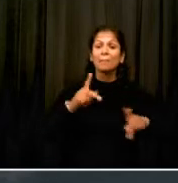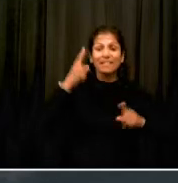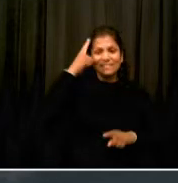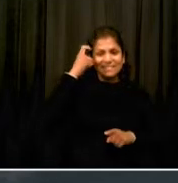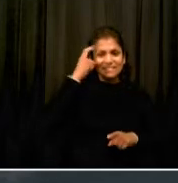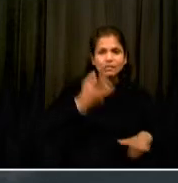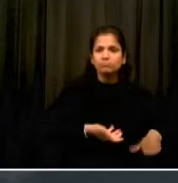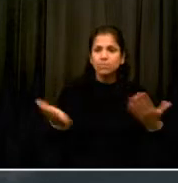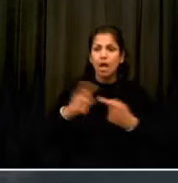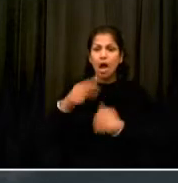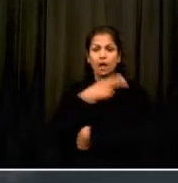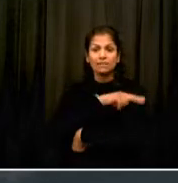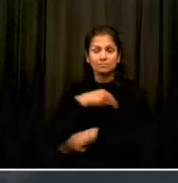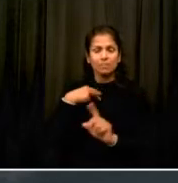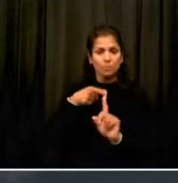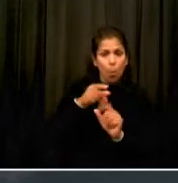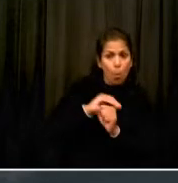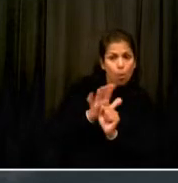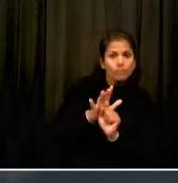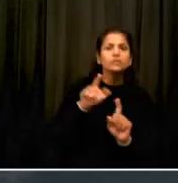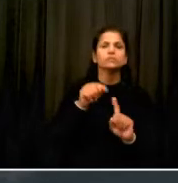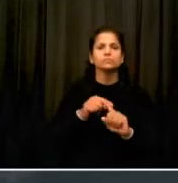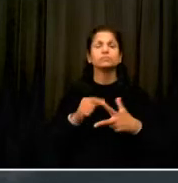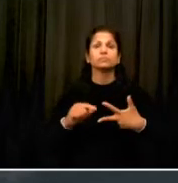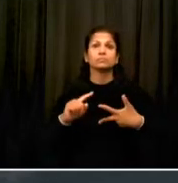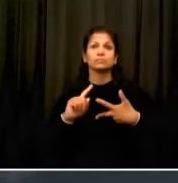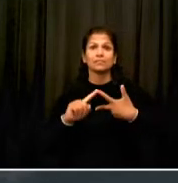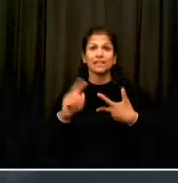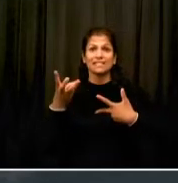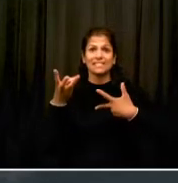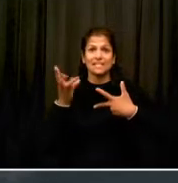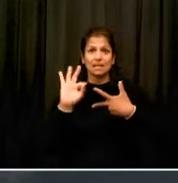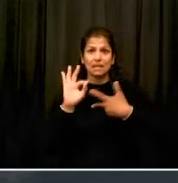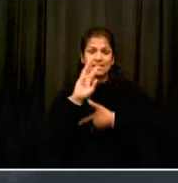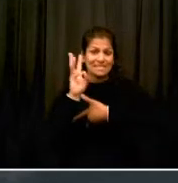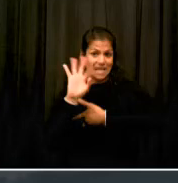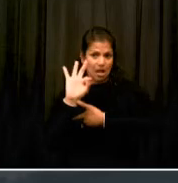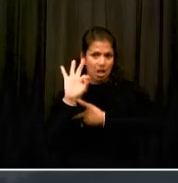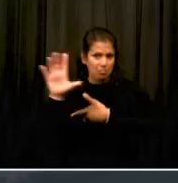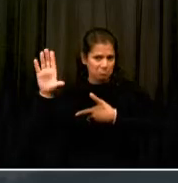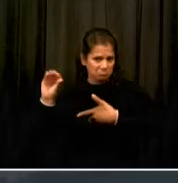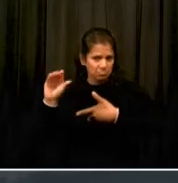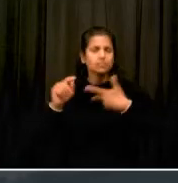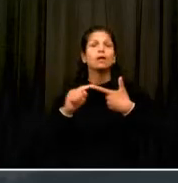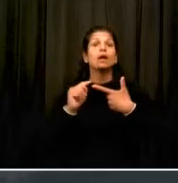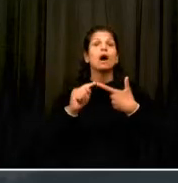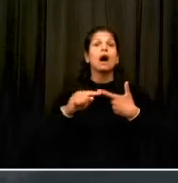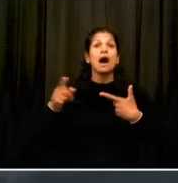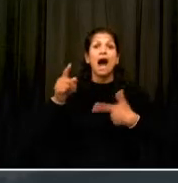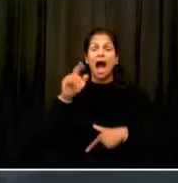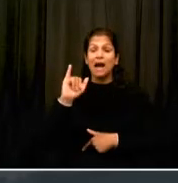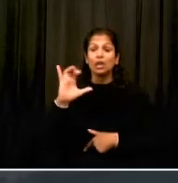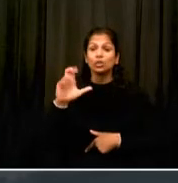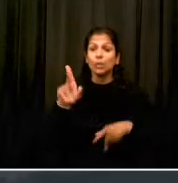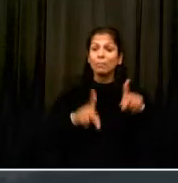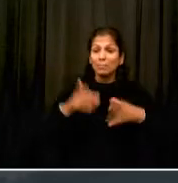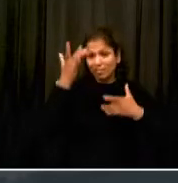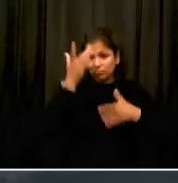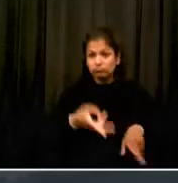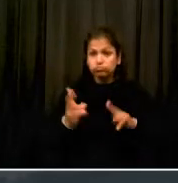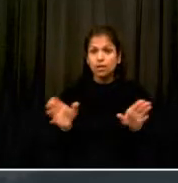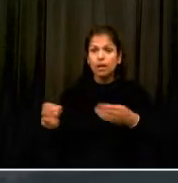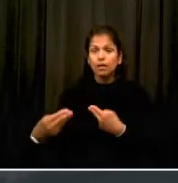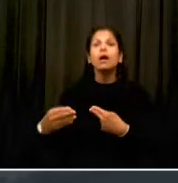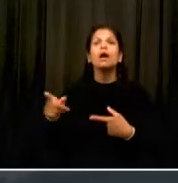2. Daily number of people in health and hospitals ICUs. Threshold 375. Today's report 297 patients. And number 3, percentage of people